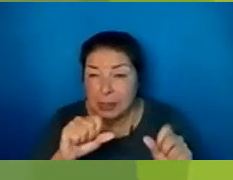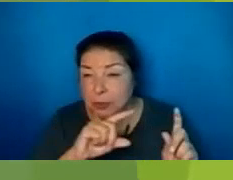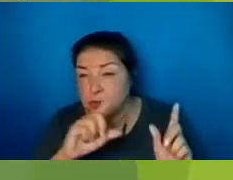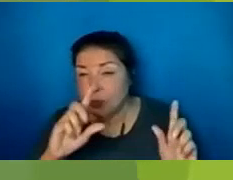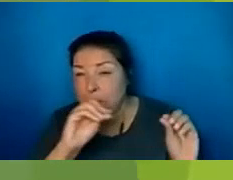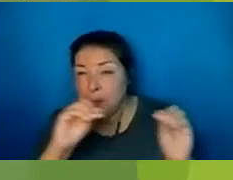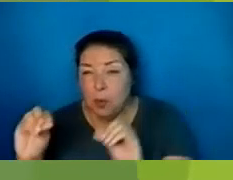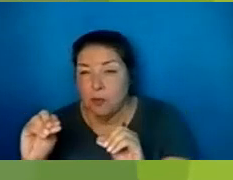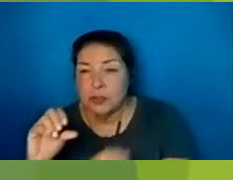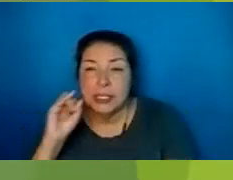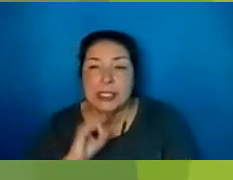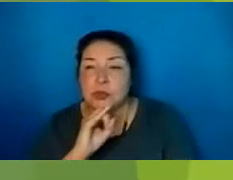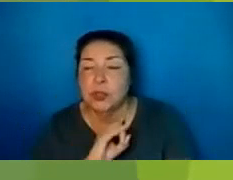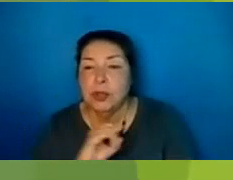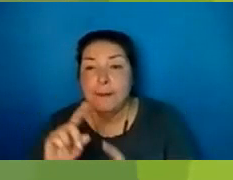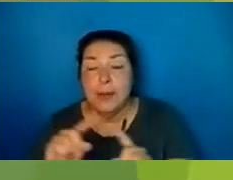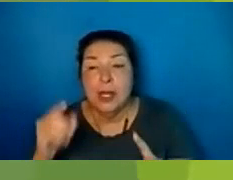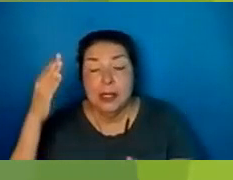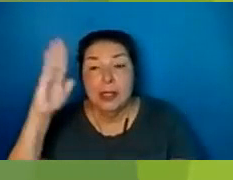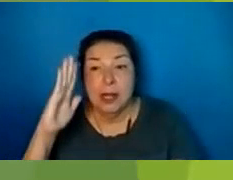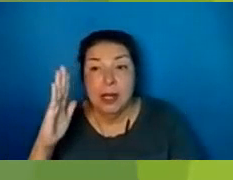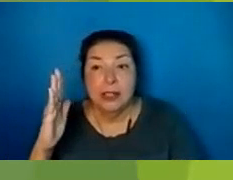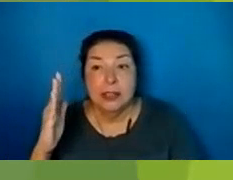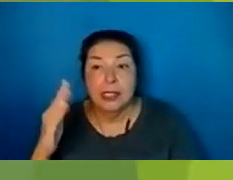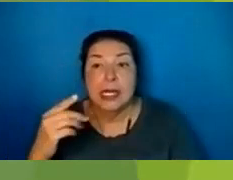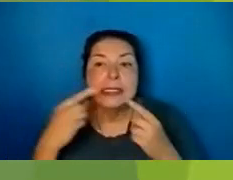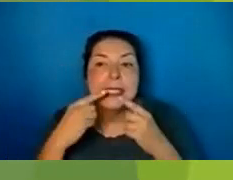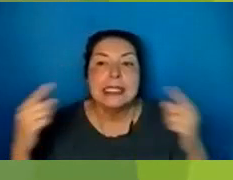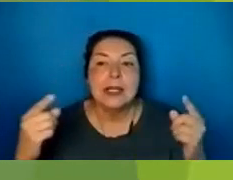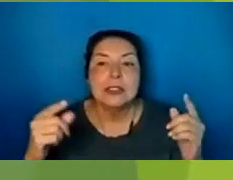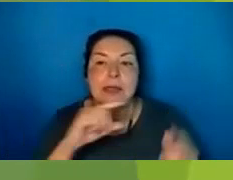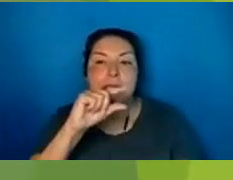Israel, but God has pronounced them guilty